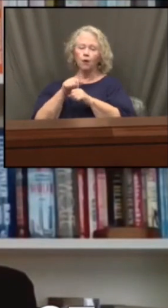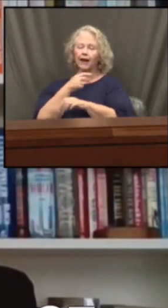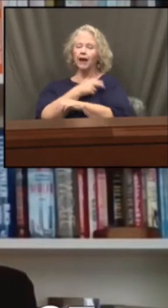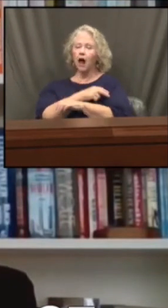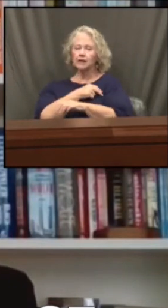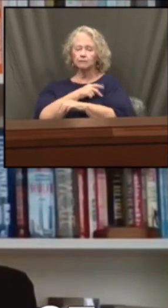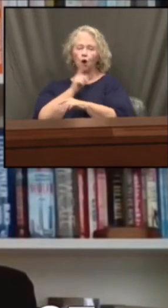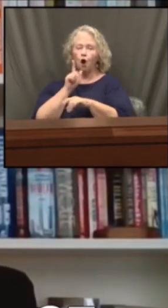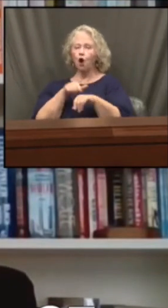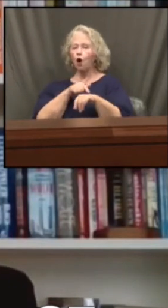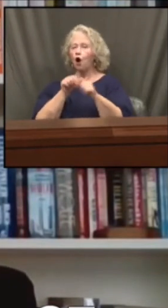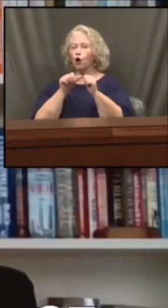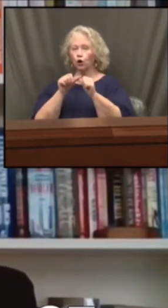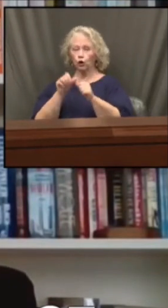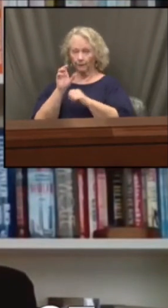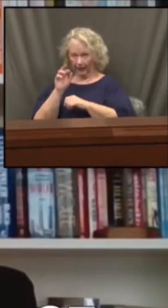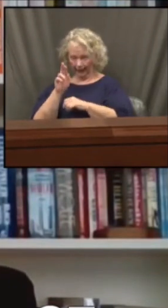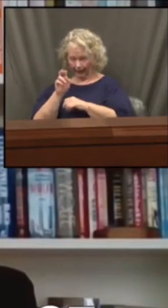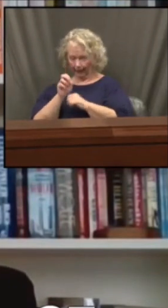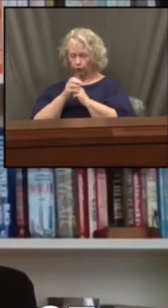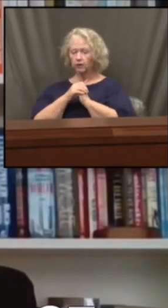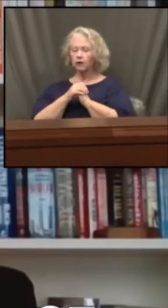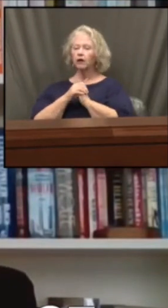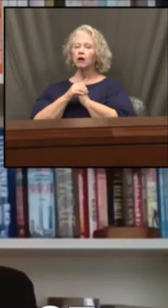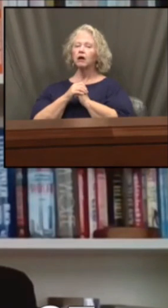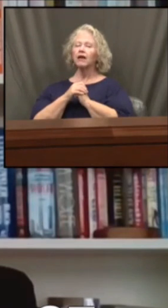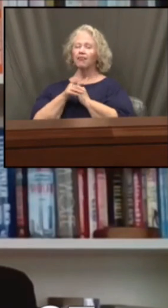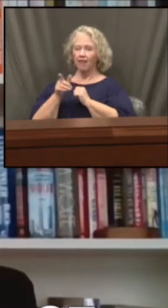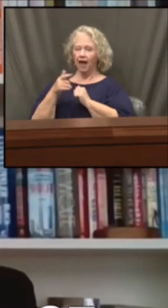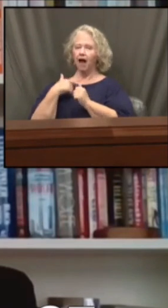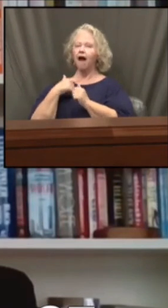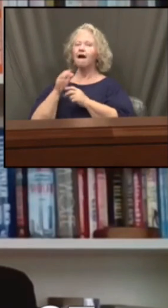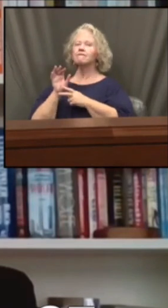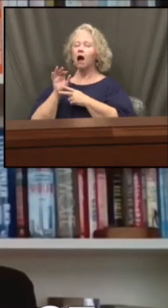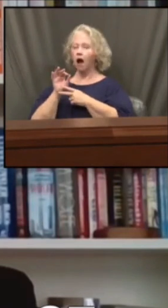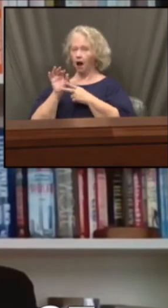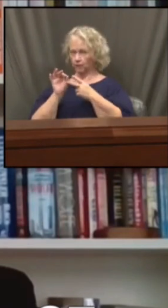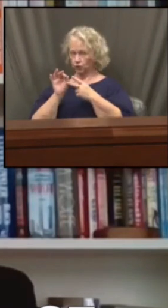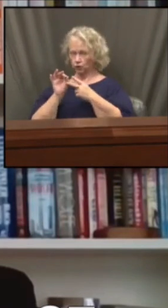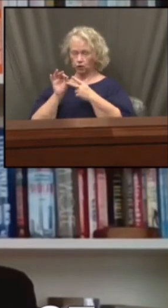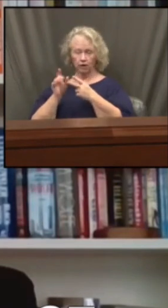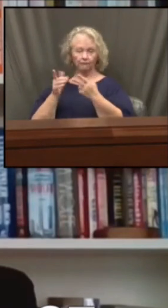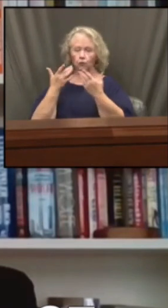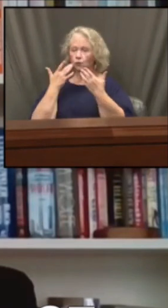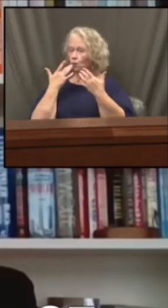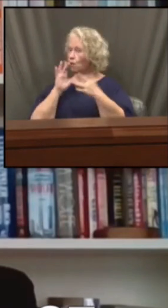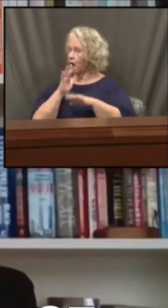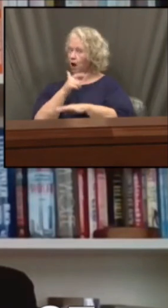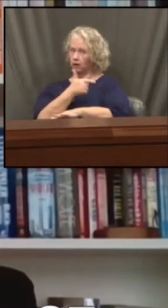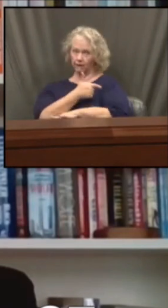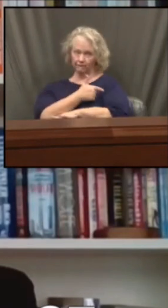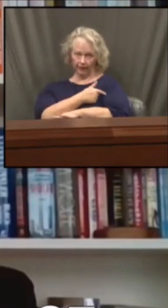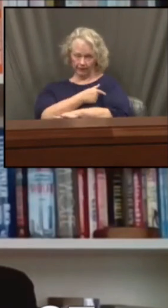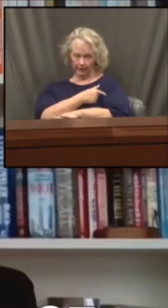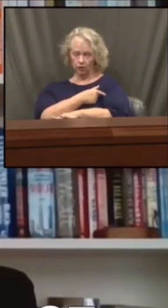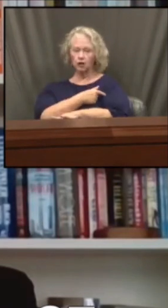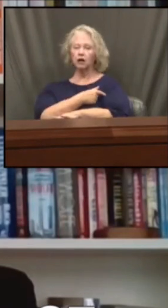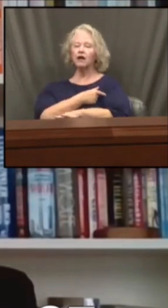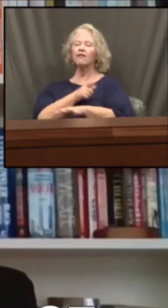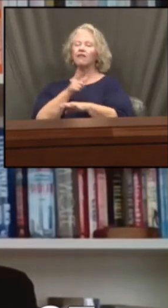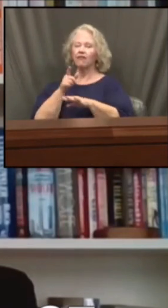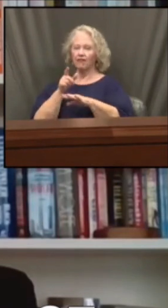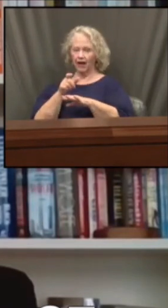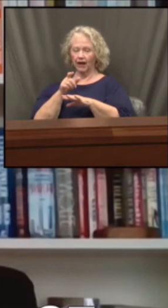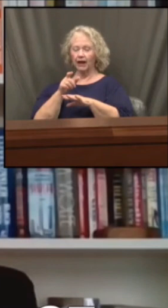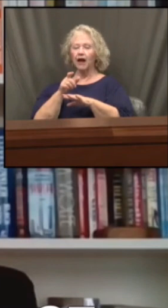workers, they have the option, if they choose not to be vaccinated, they have the option to be tested